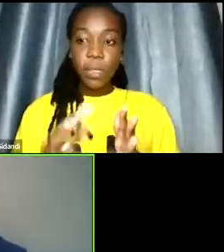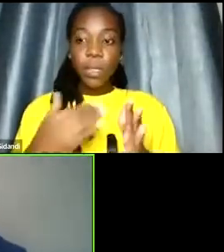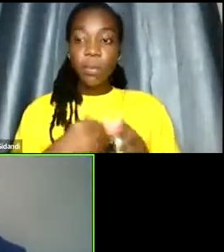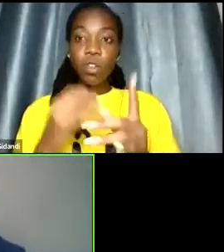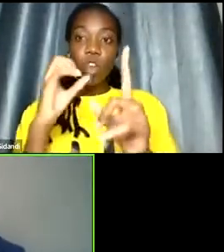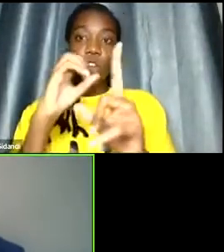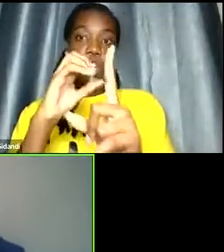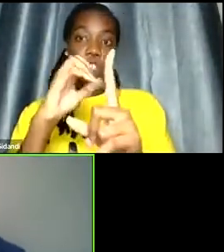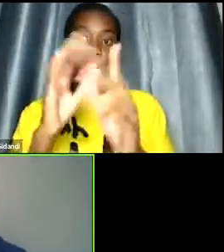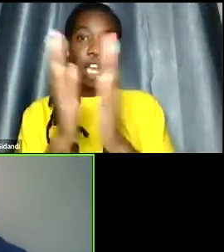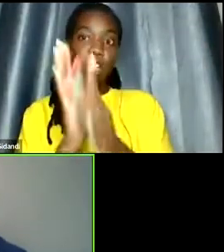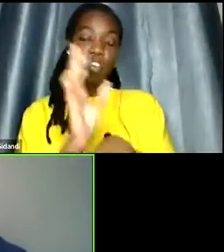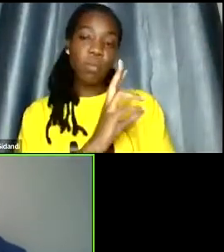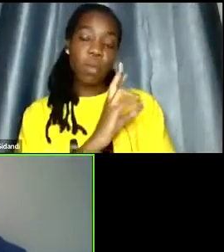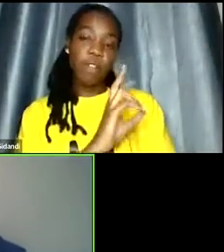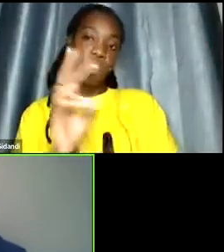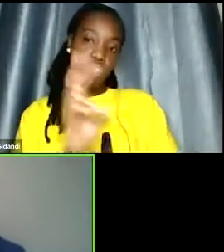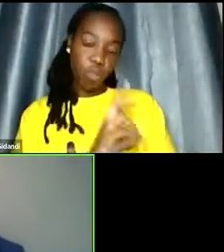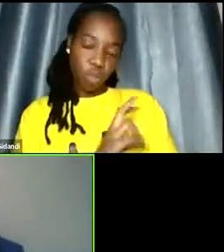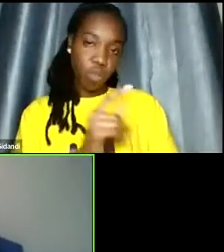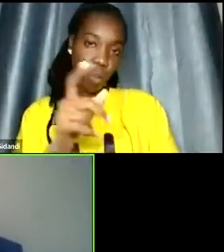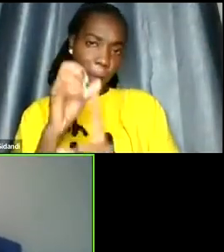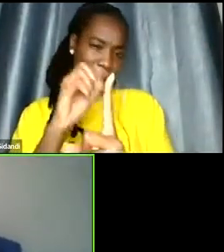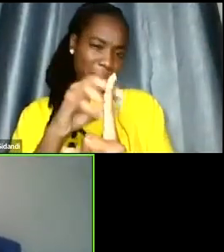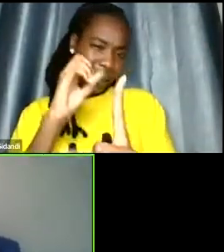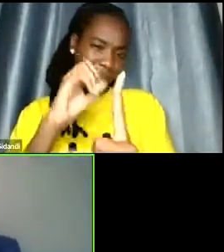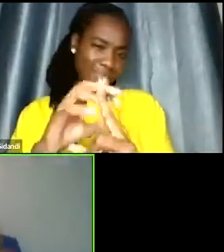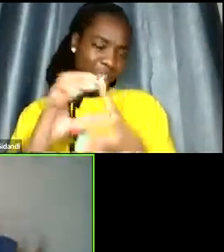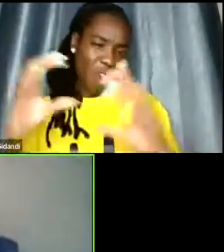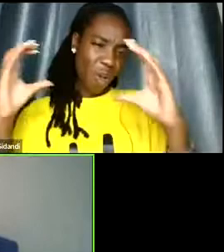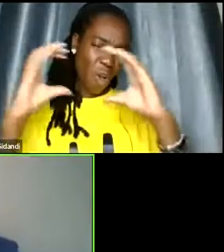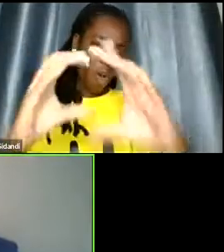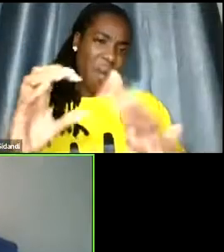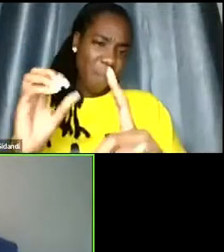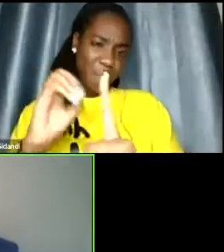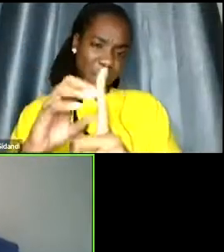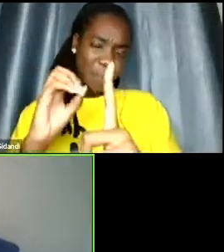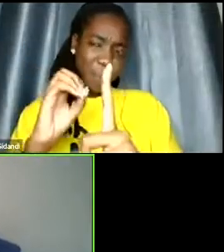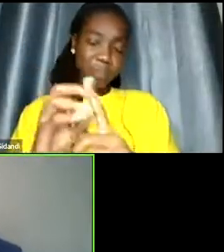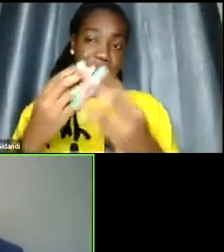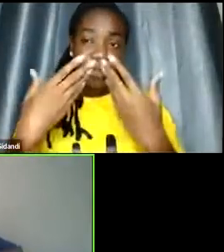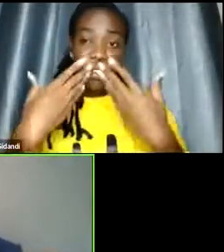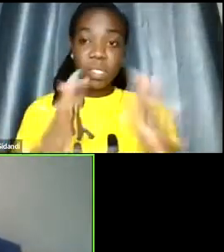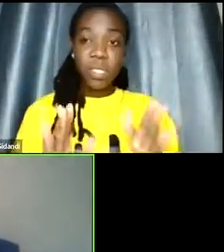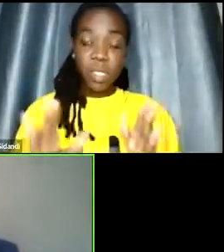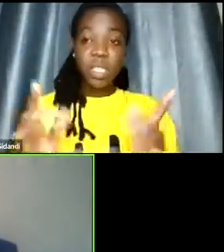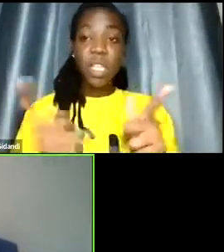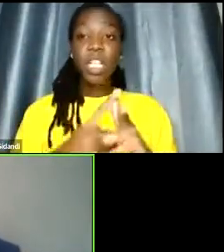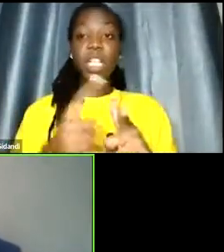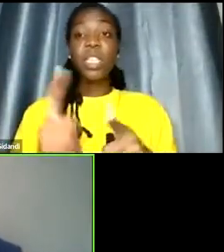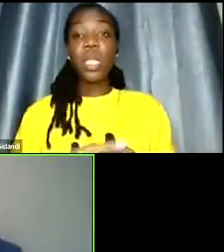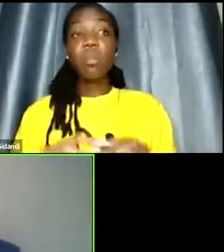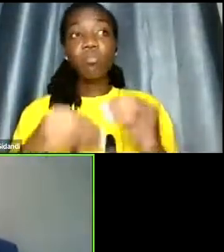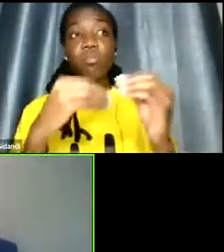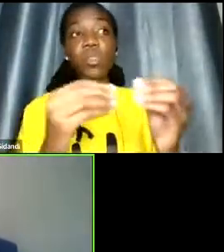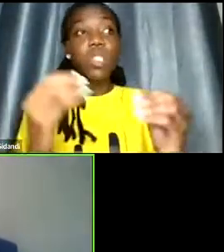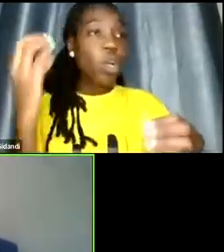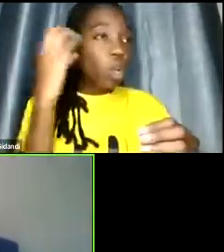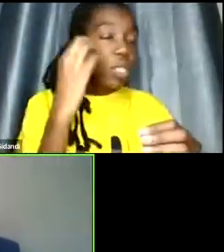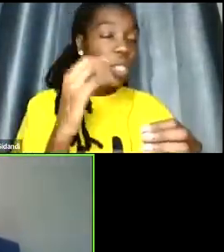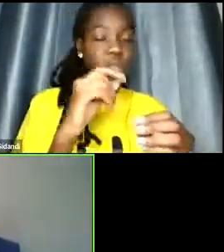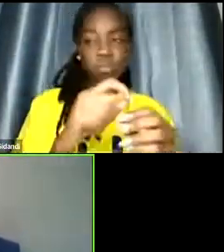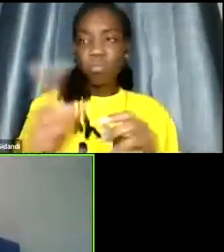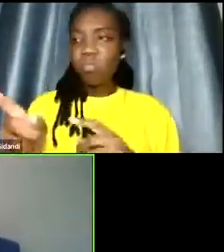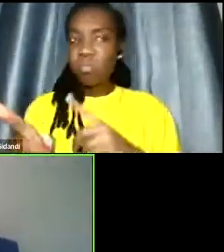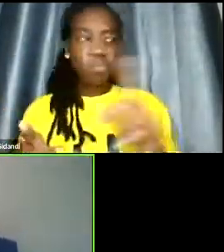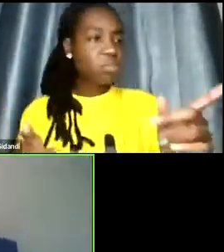coaching, you've mentored them, you've put them into a robust learning program, you've taken them through courses here, left, right, and center.